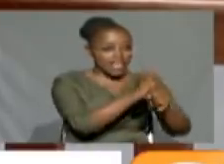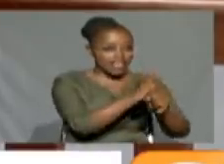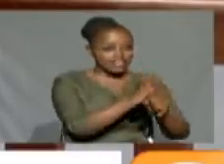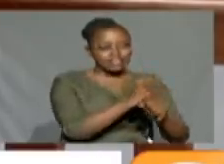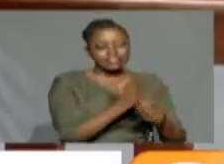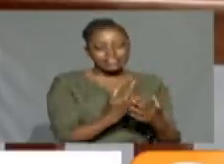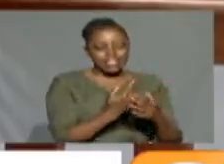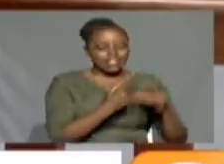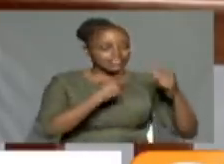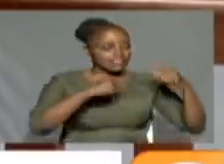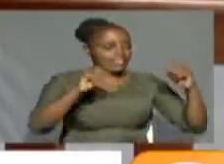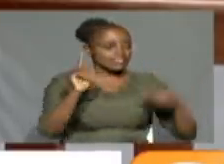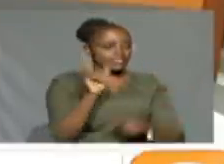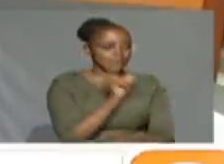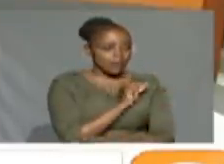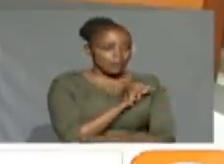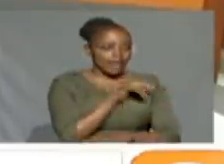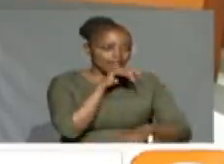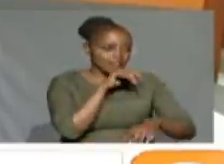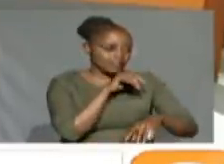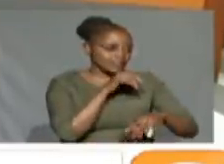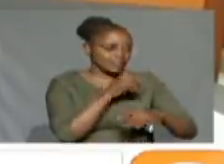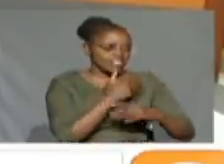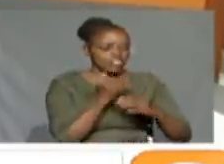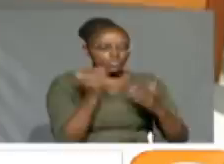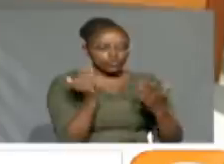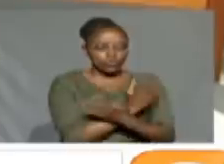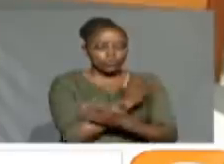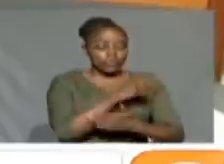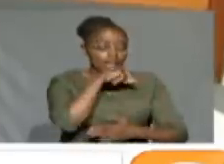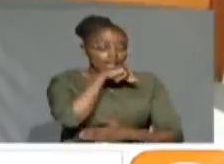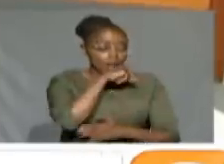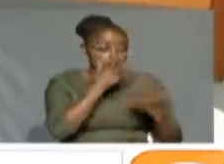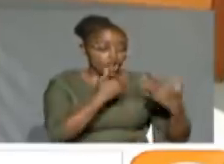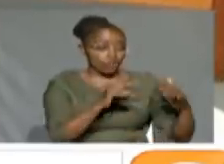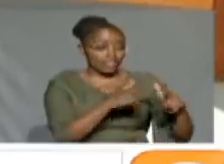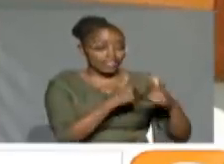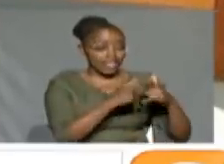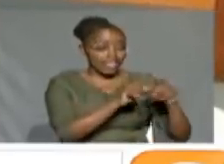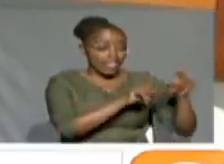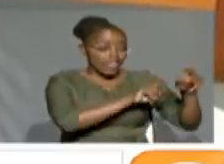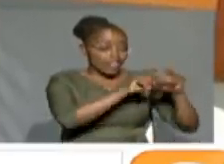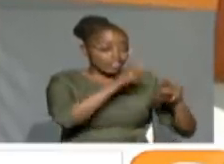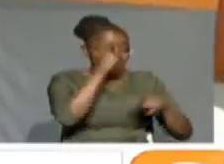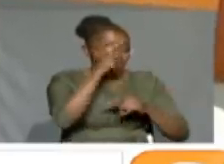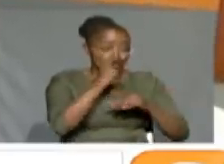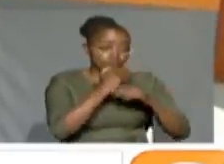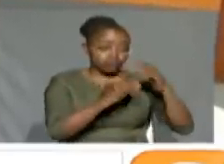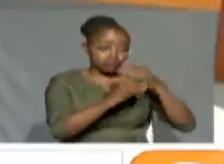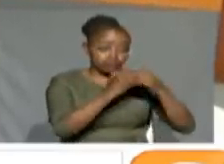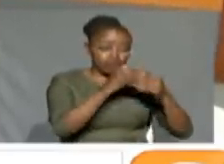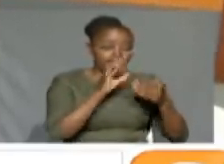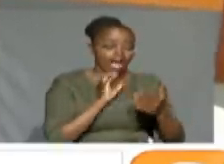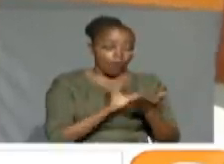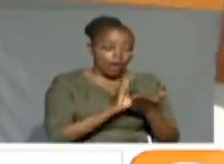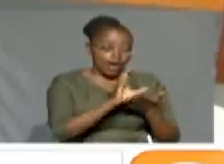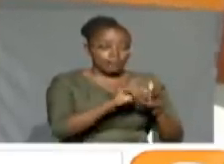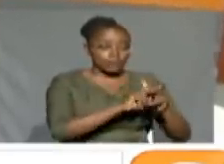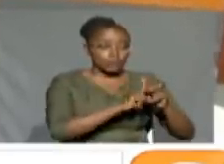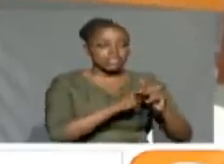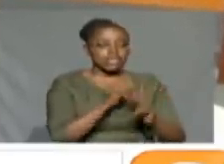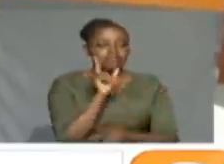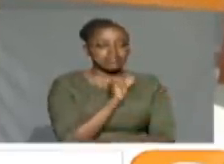off the accumulated losses. And the journey of building our capital started.